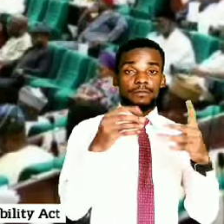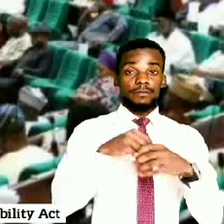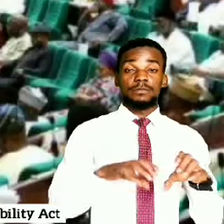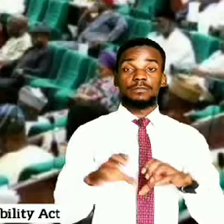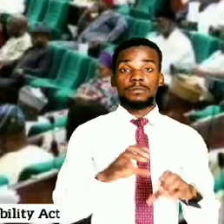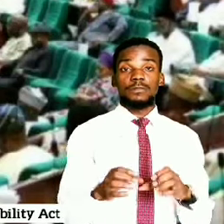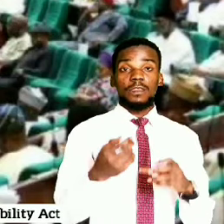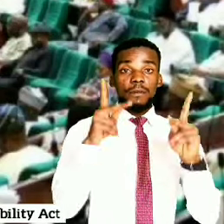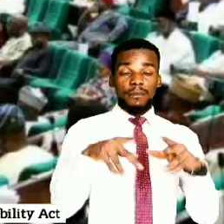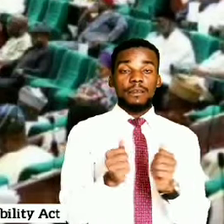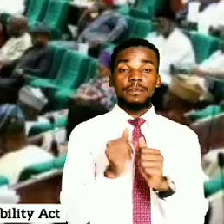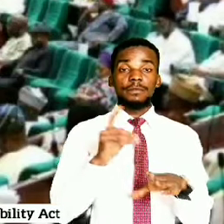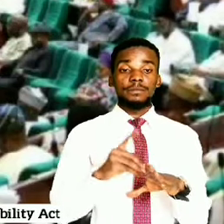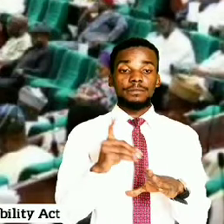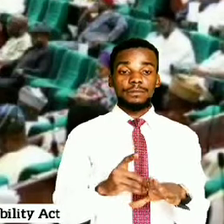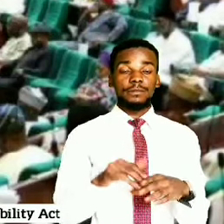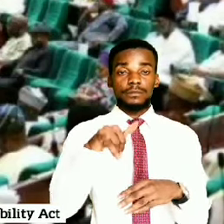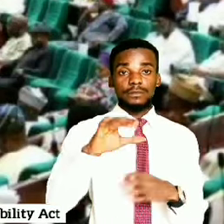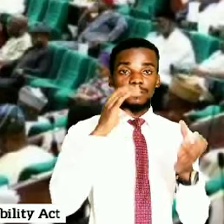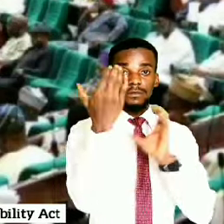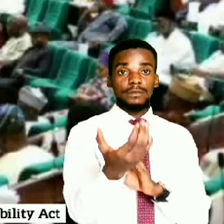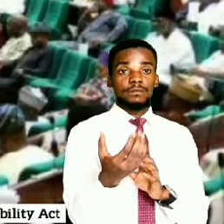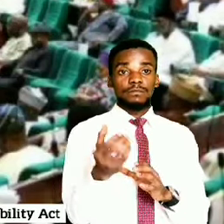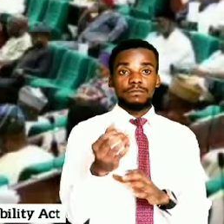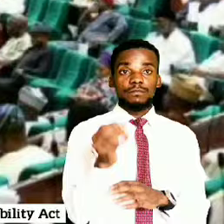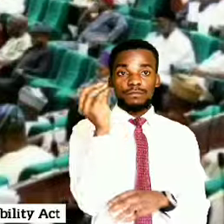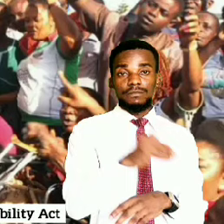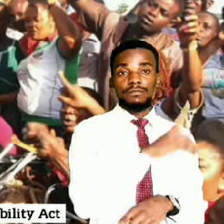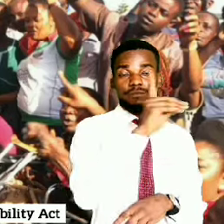Act, persons with disabilities still face discrimination,